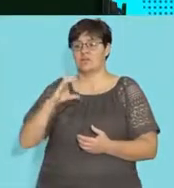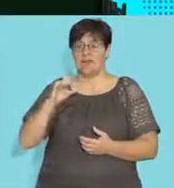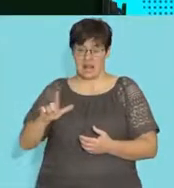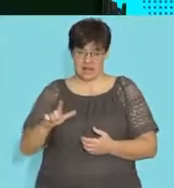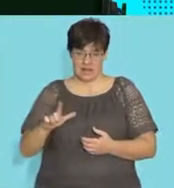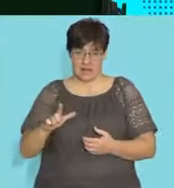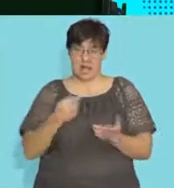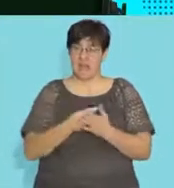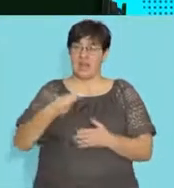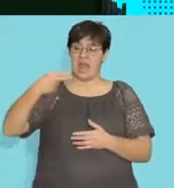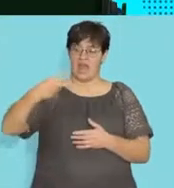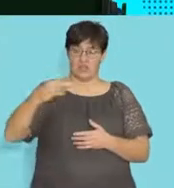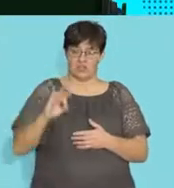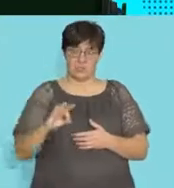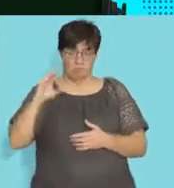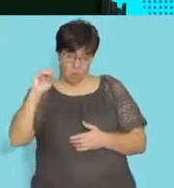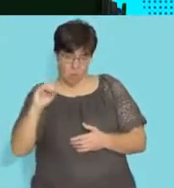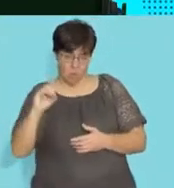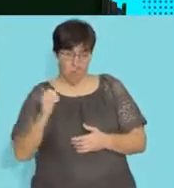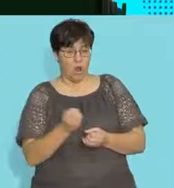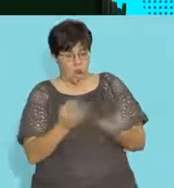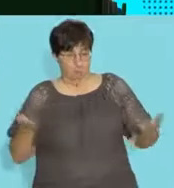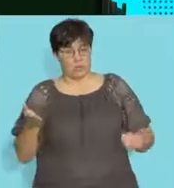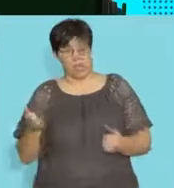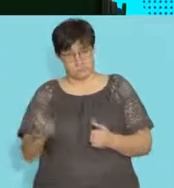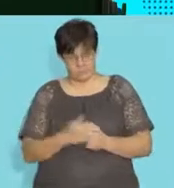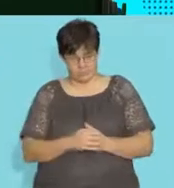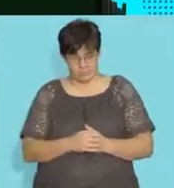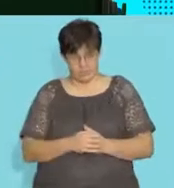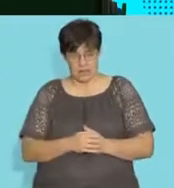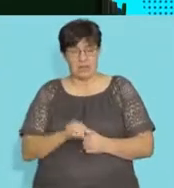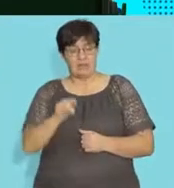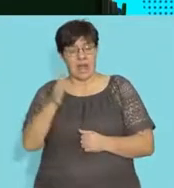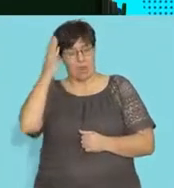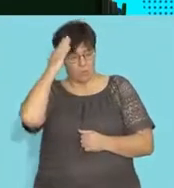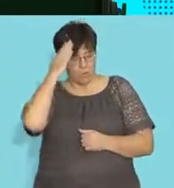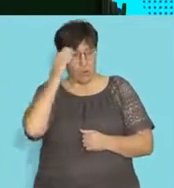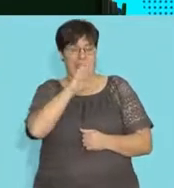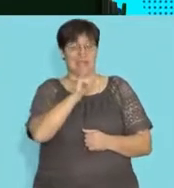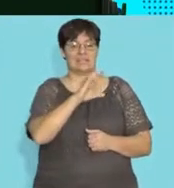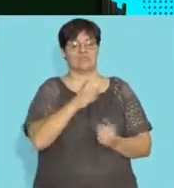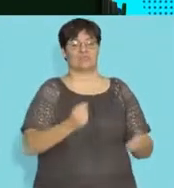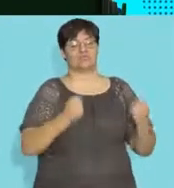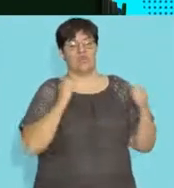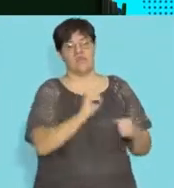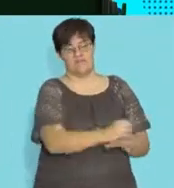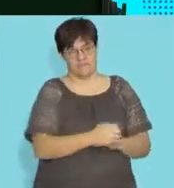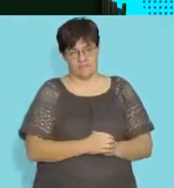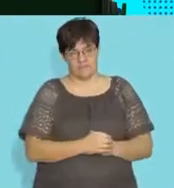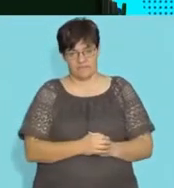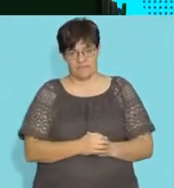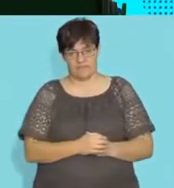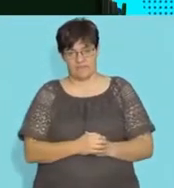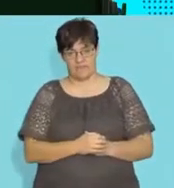and hydronium ions in the solution. And that is also how we know a strong acid, that a